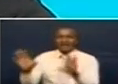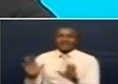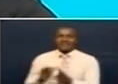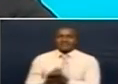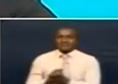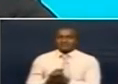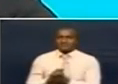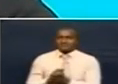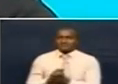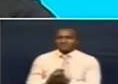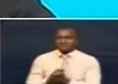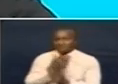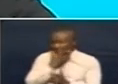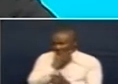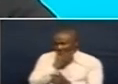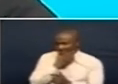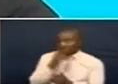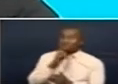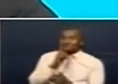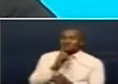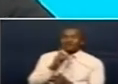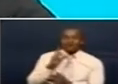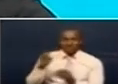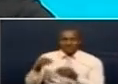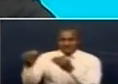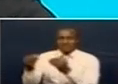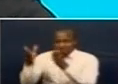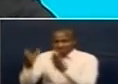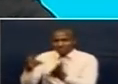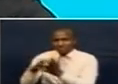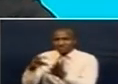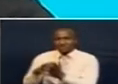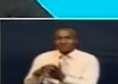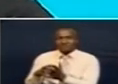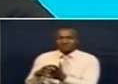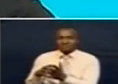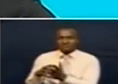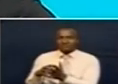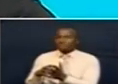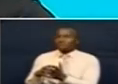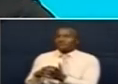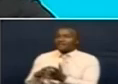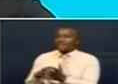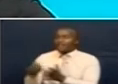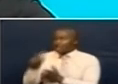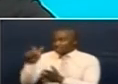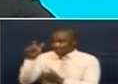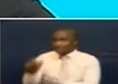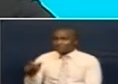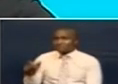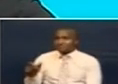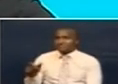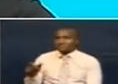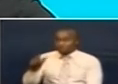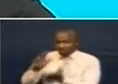And to really say that you're going to give someone a position. In fact, someone made a very interesting